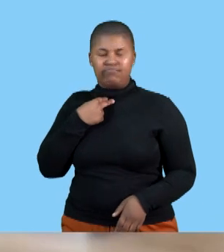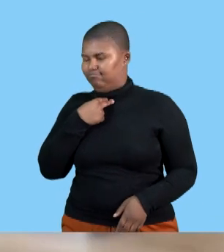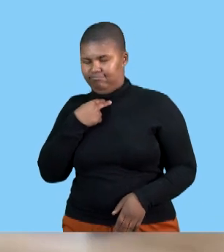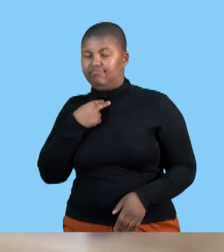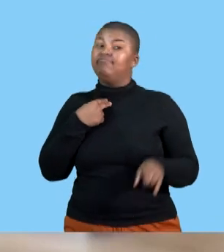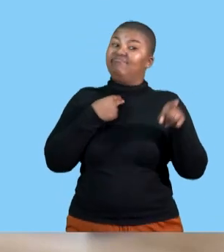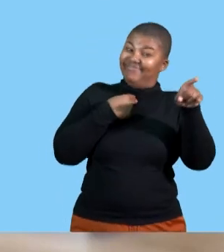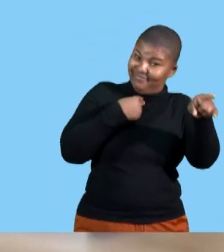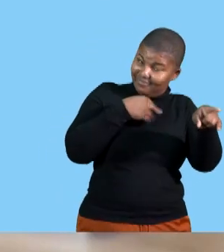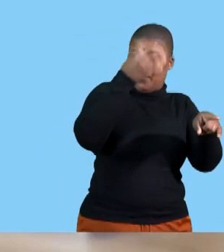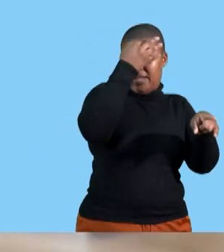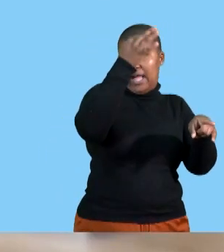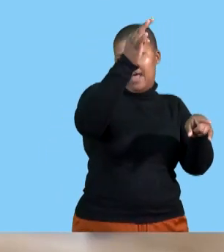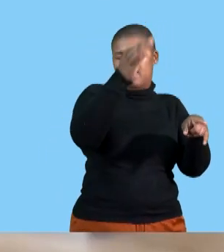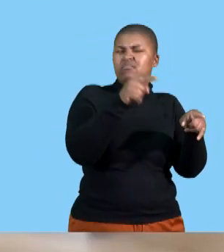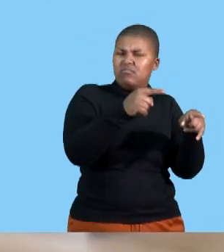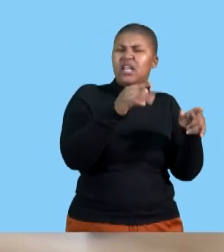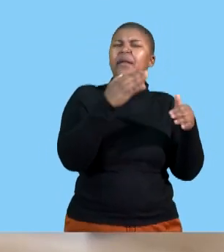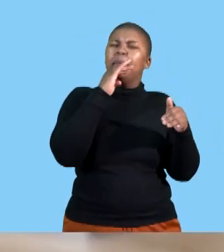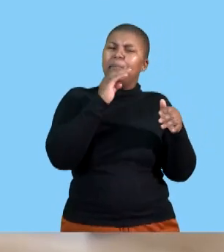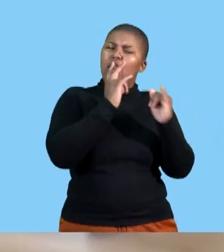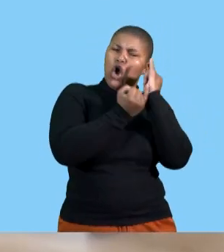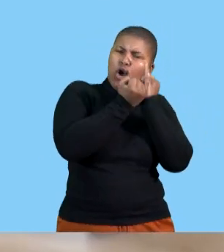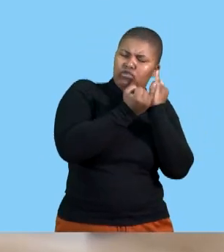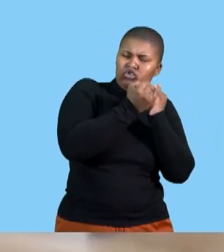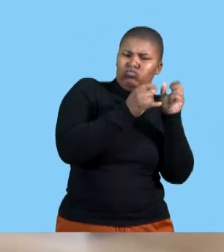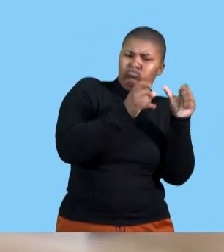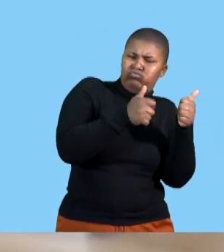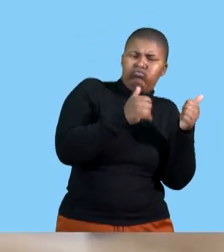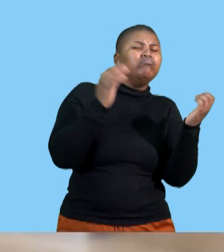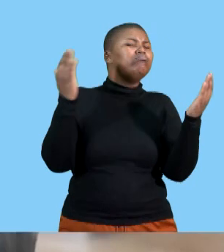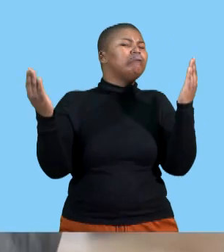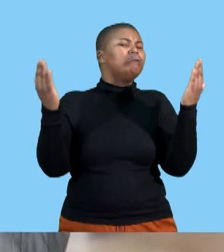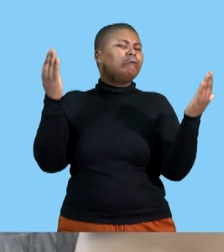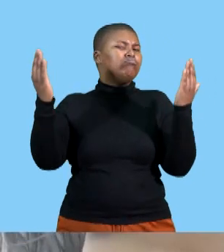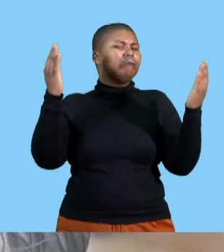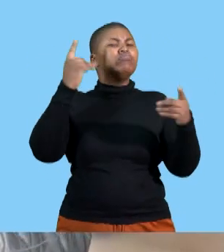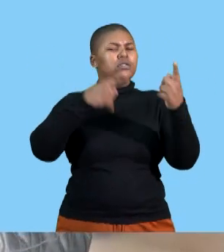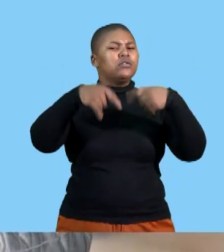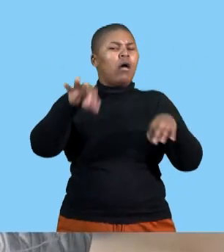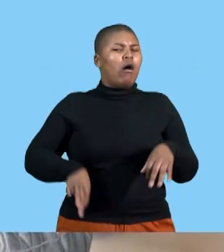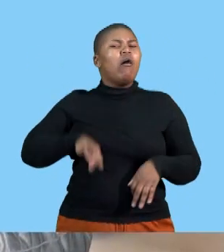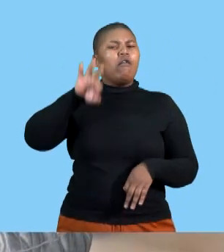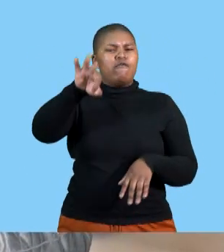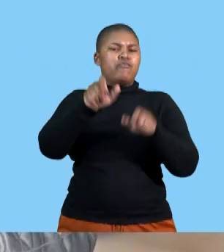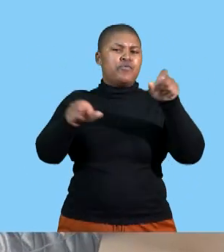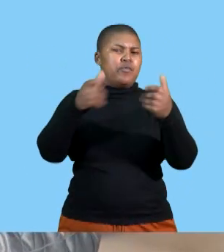state-owned companies, they are able to create a healthy competition between the state-owned company as well as the private companies.